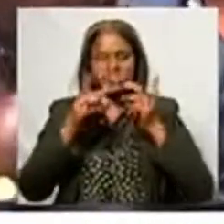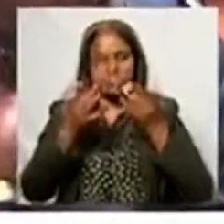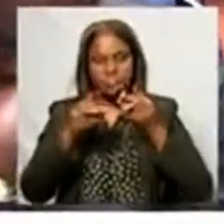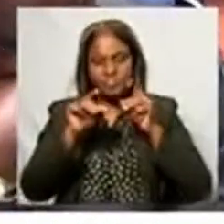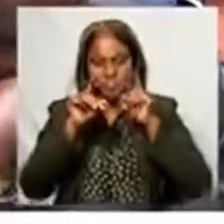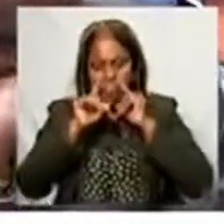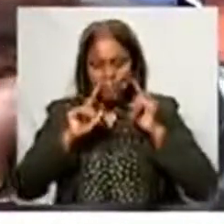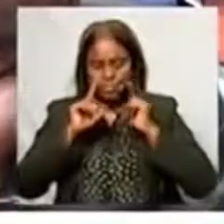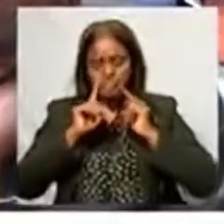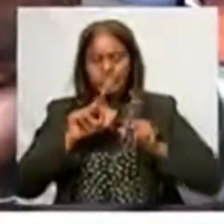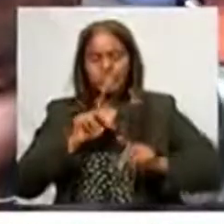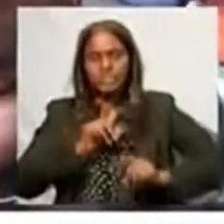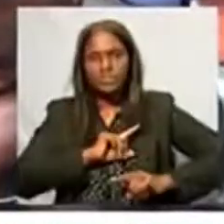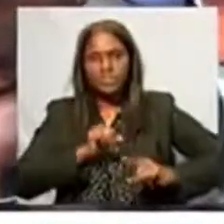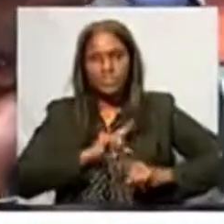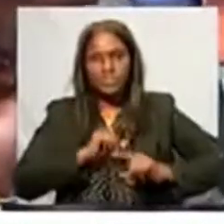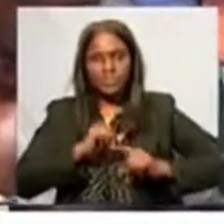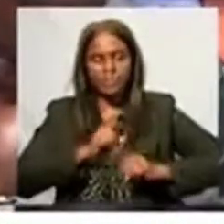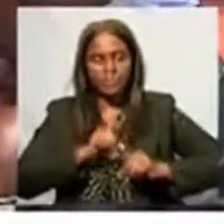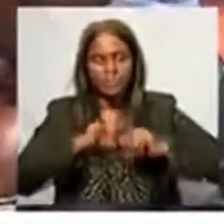Nyimba Road.